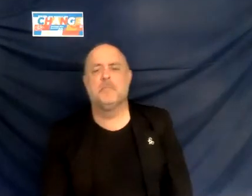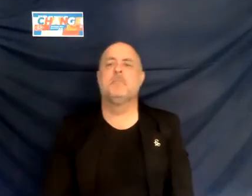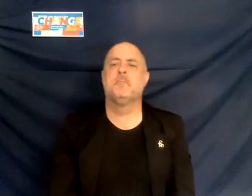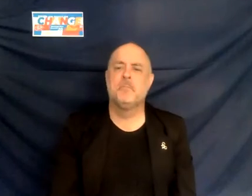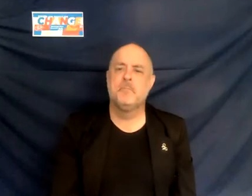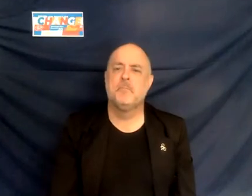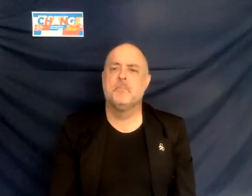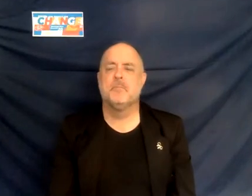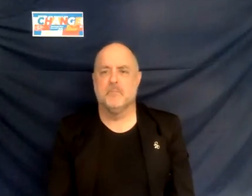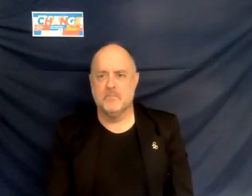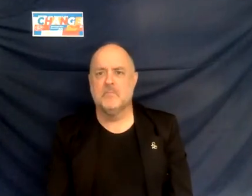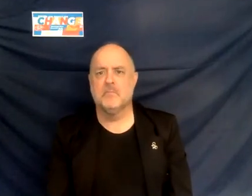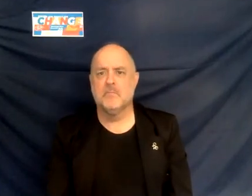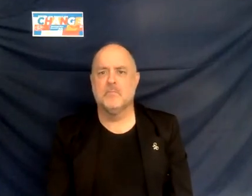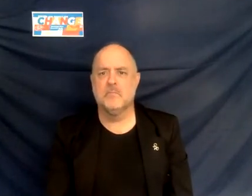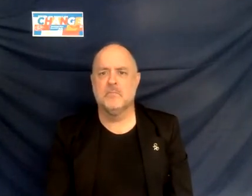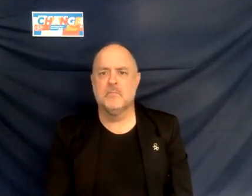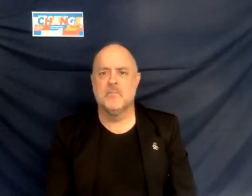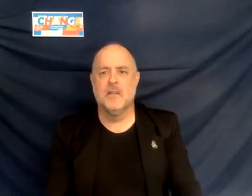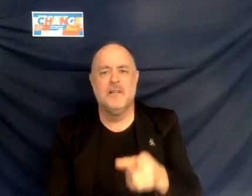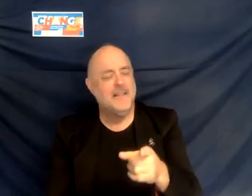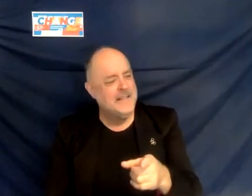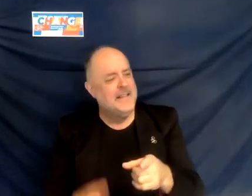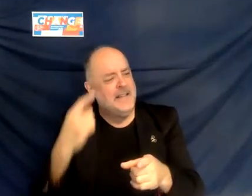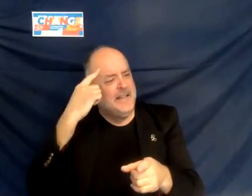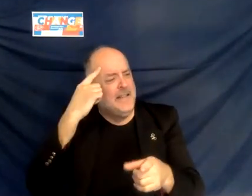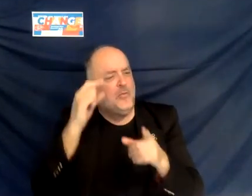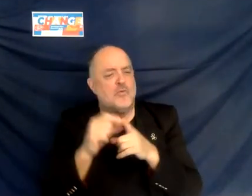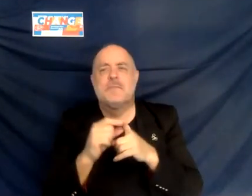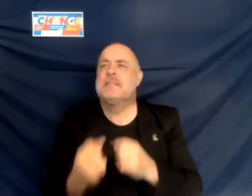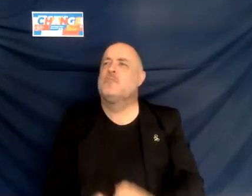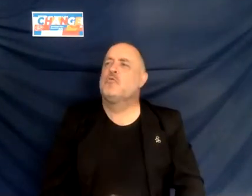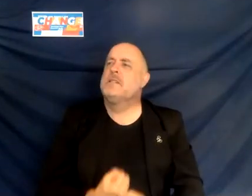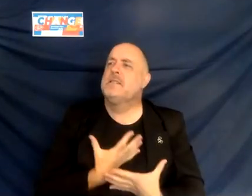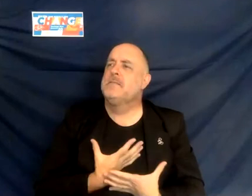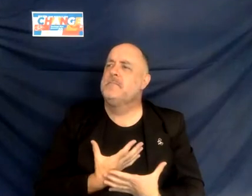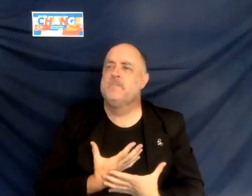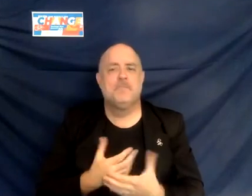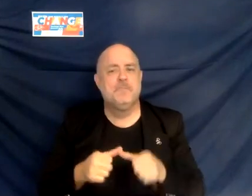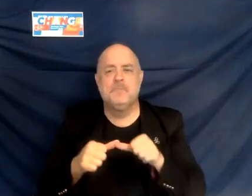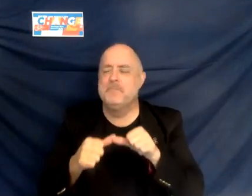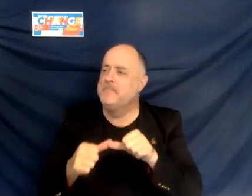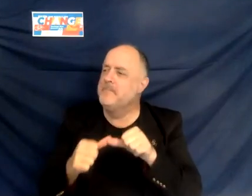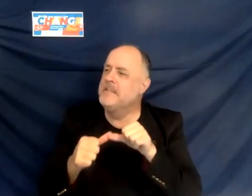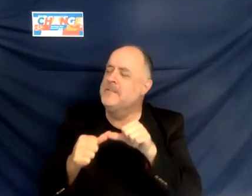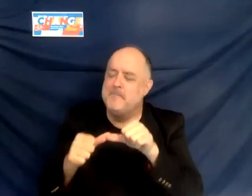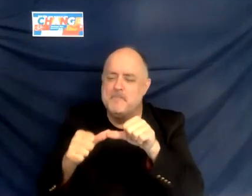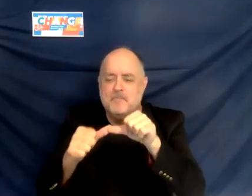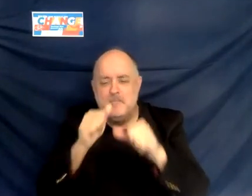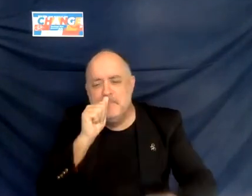Yeah, I think we both can offer respective words of inspiration to carry you through. But I think,